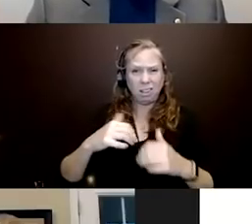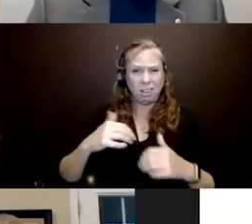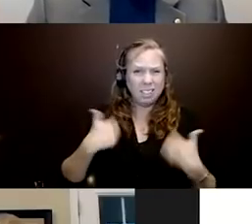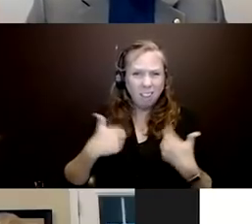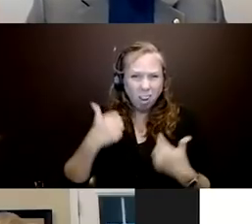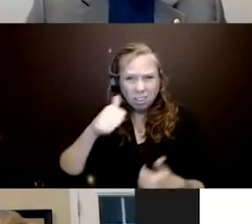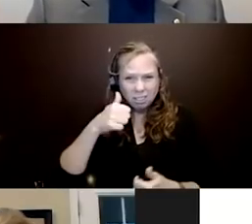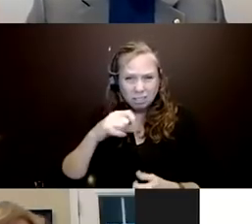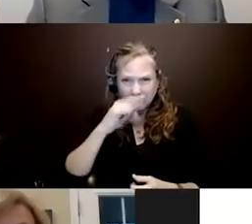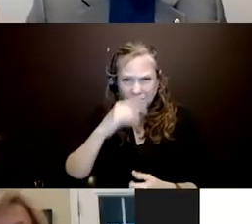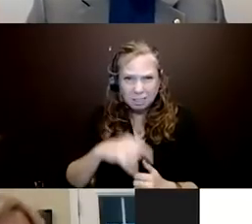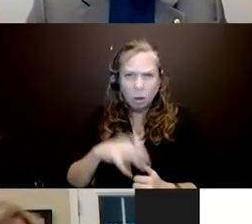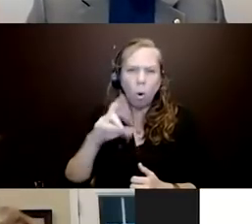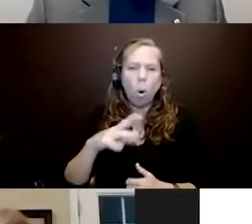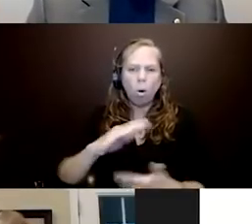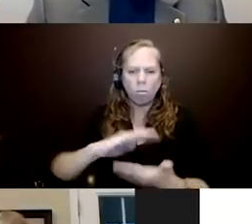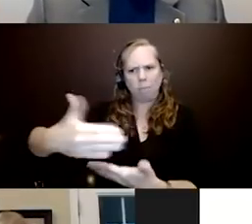laptop? An iPad.